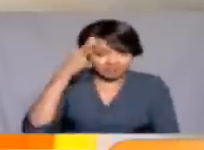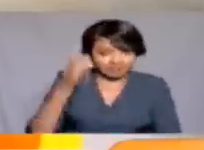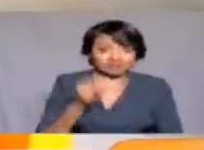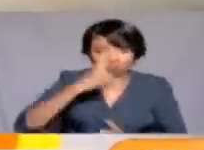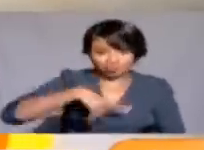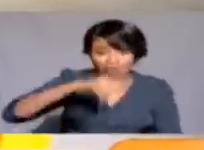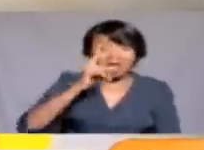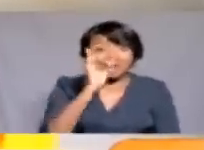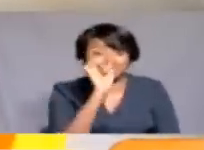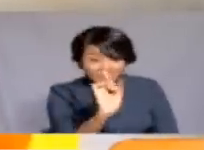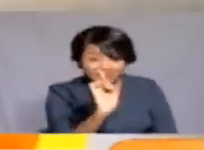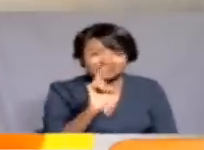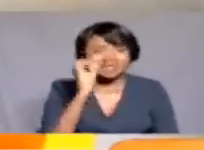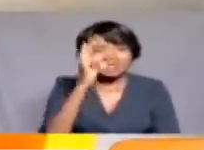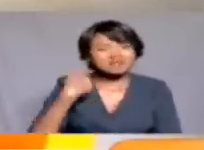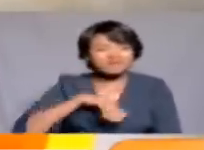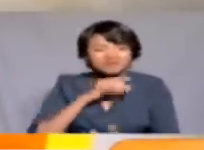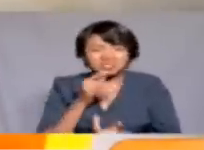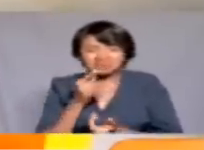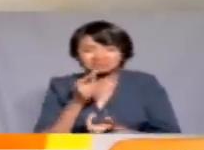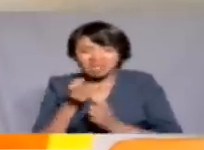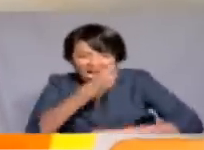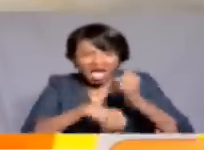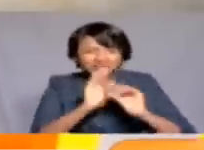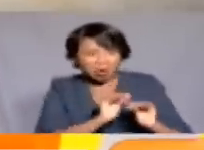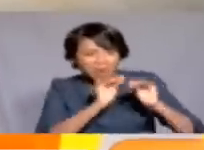decision. If we do it based on,